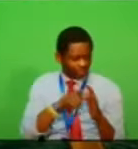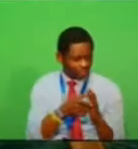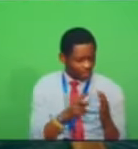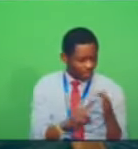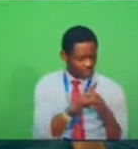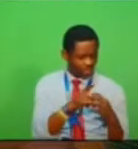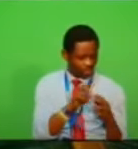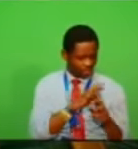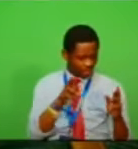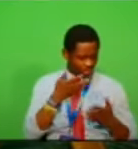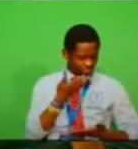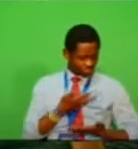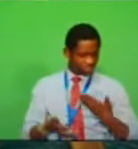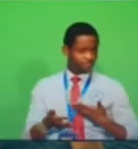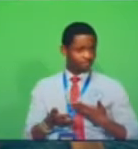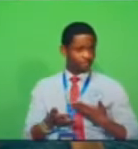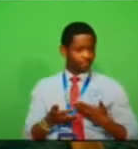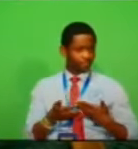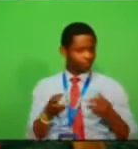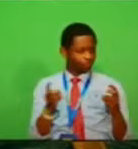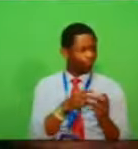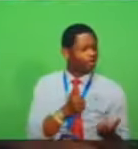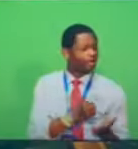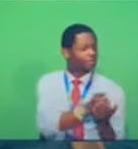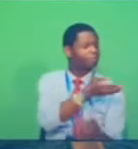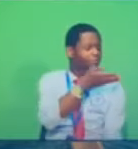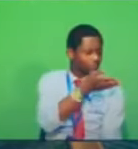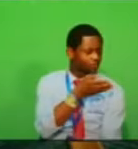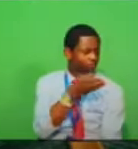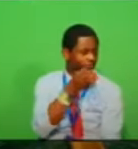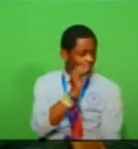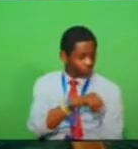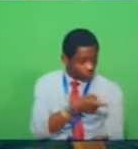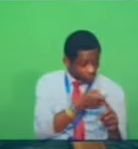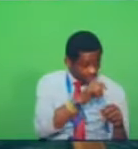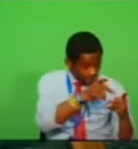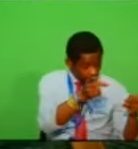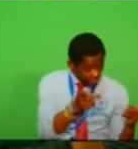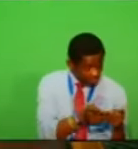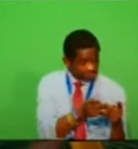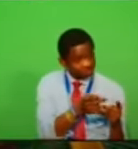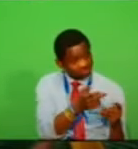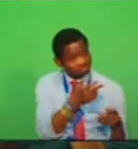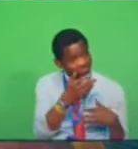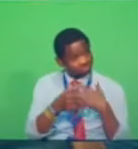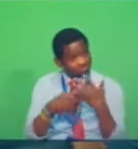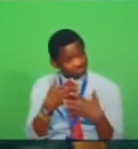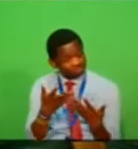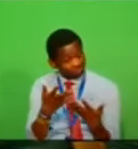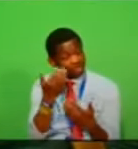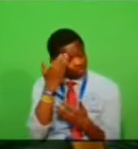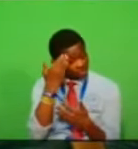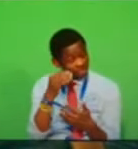she had to be assisted. And so from that background of information, I know that if it has not